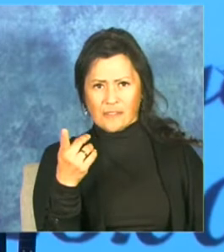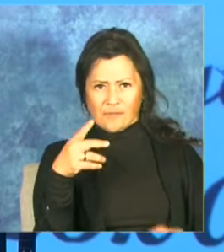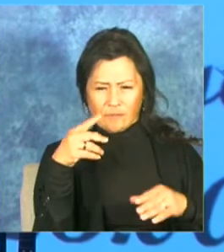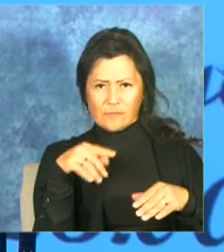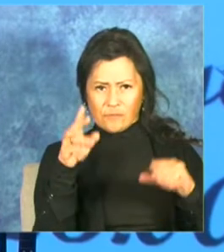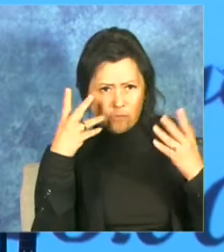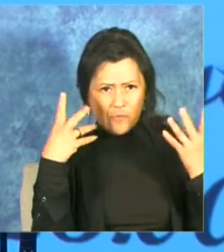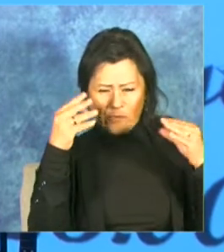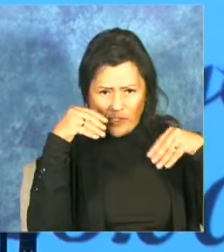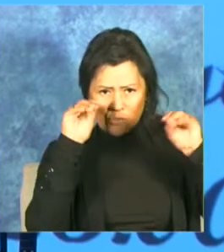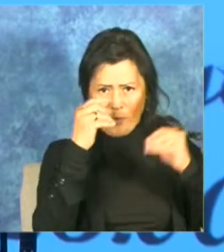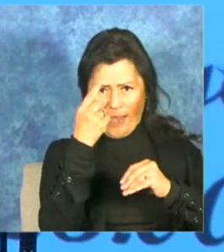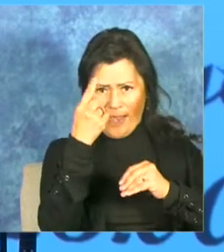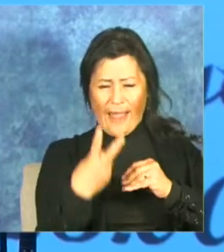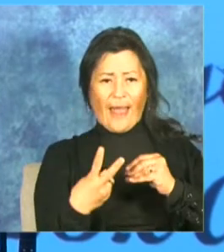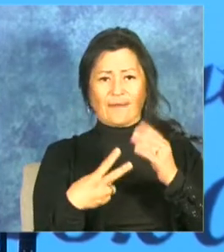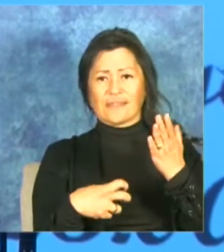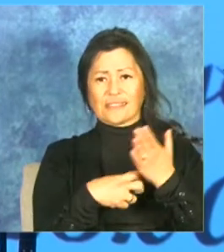over half the tickets already.